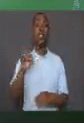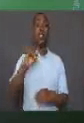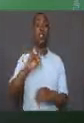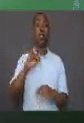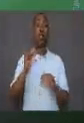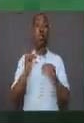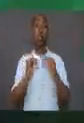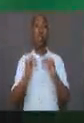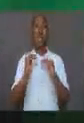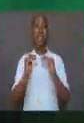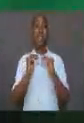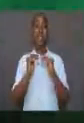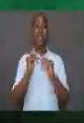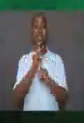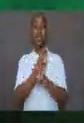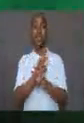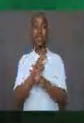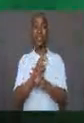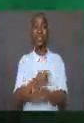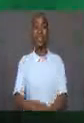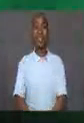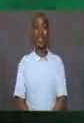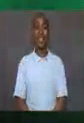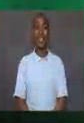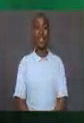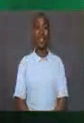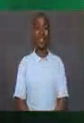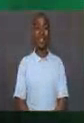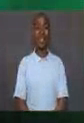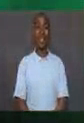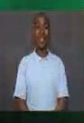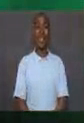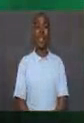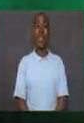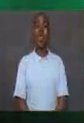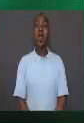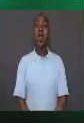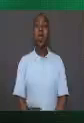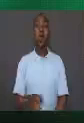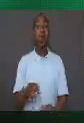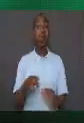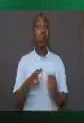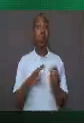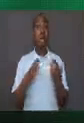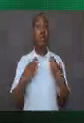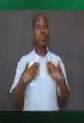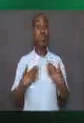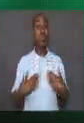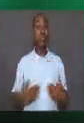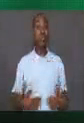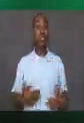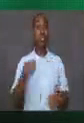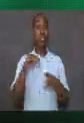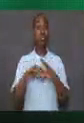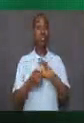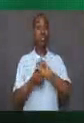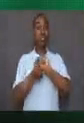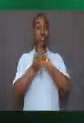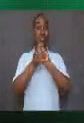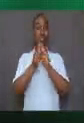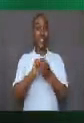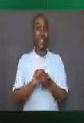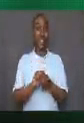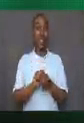balance. If the concentration of fluids within our bodies changes,